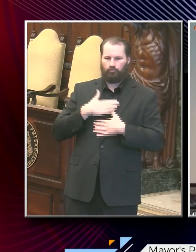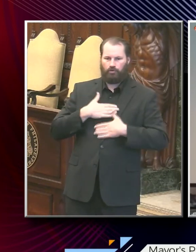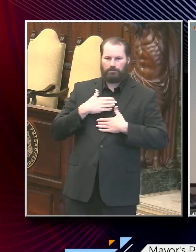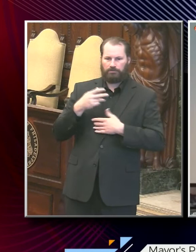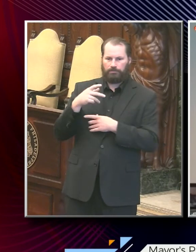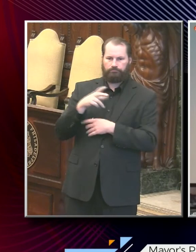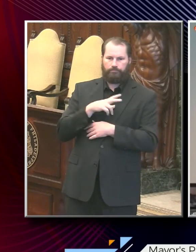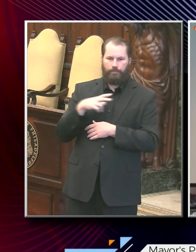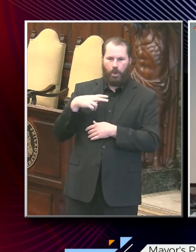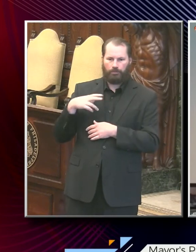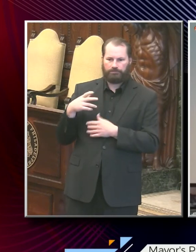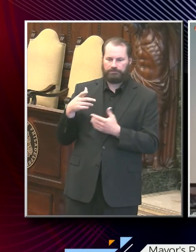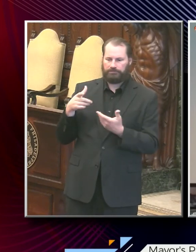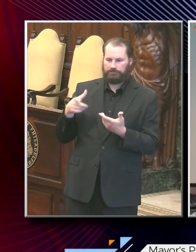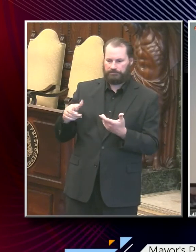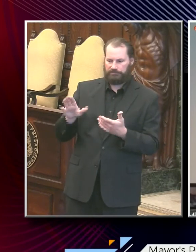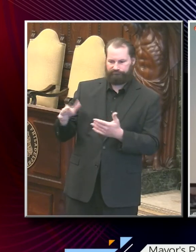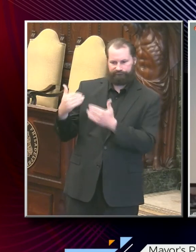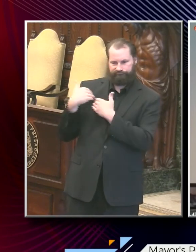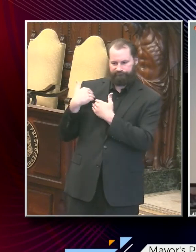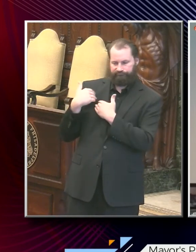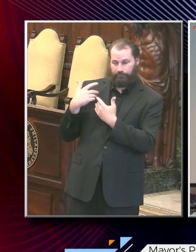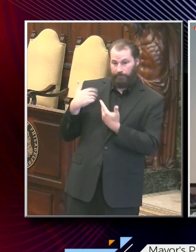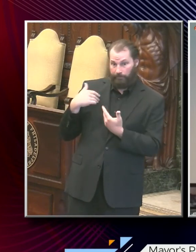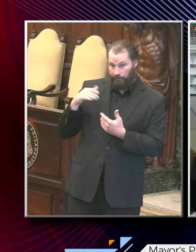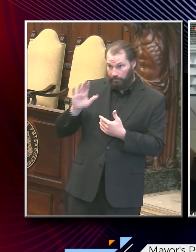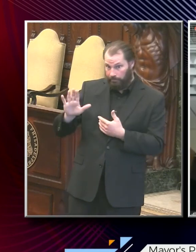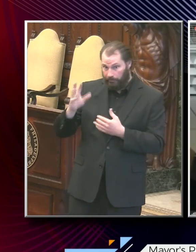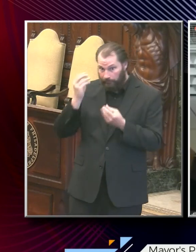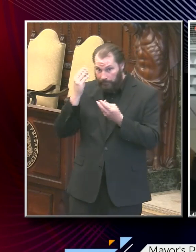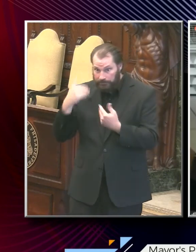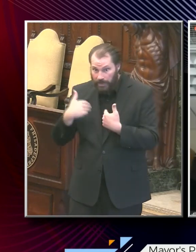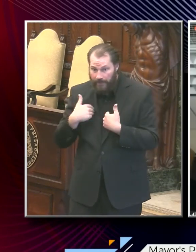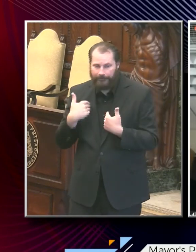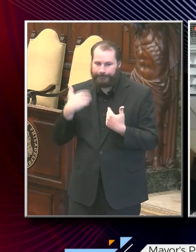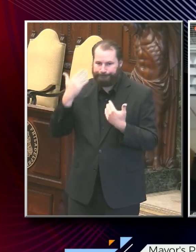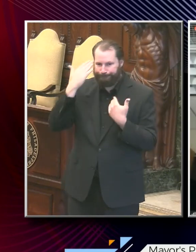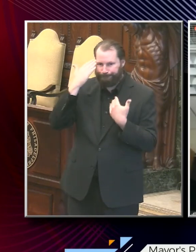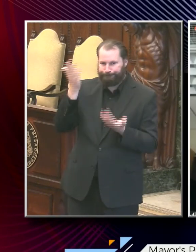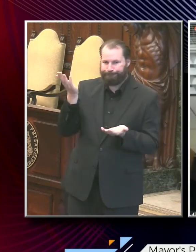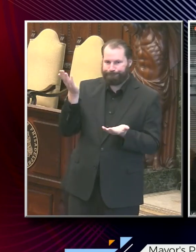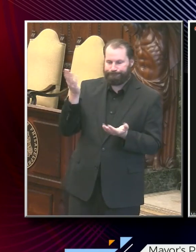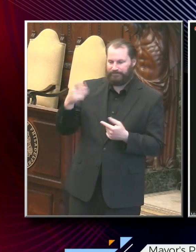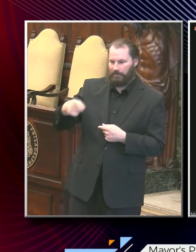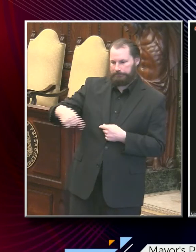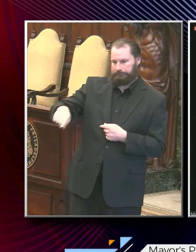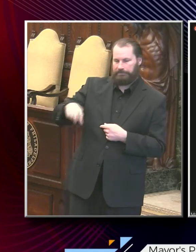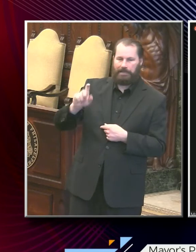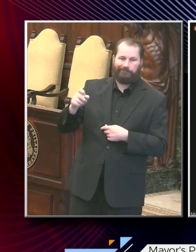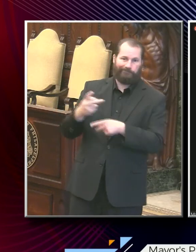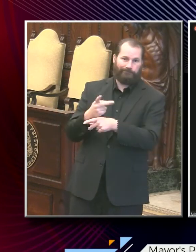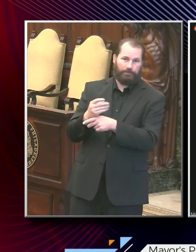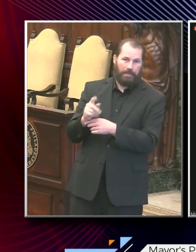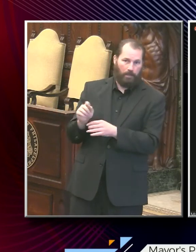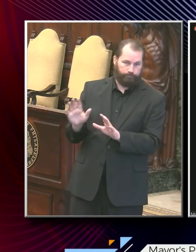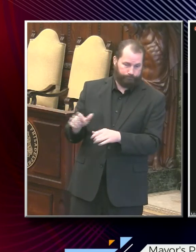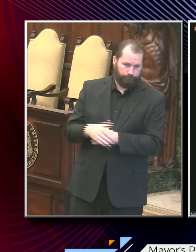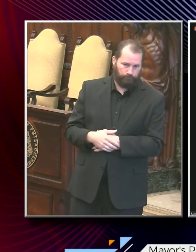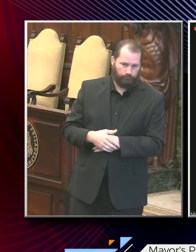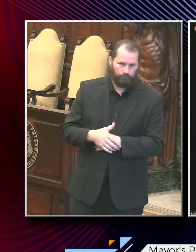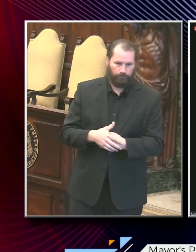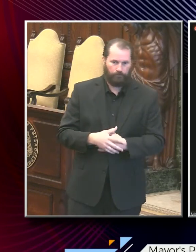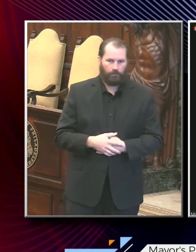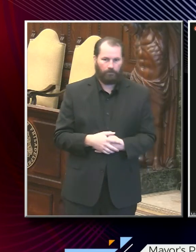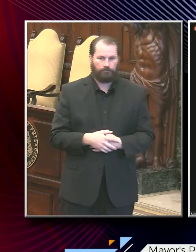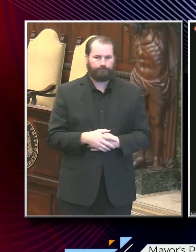it is certainly something we're just talking through. Okay, thanks. Yep. All right. Now let's go to Kennedy Rose